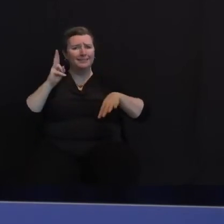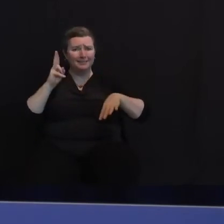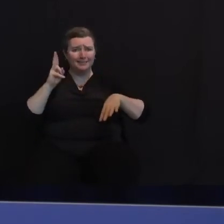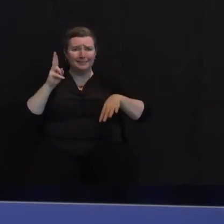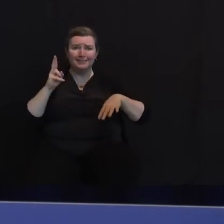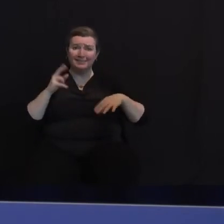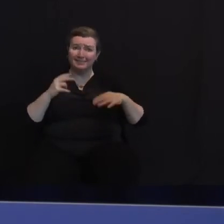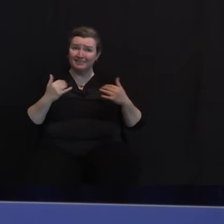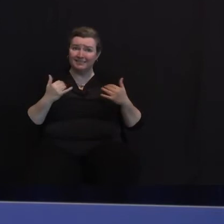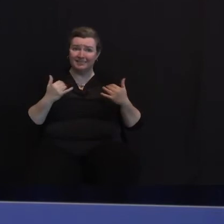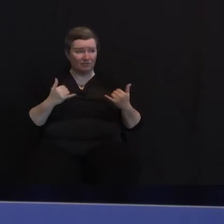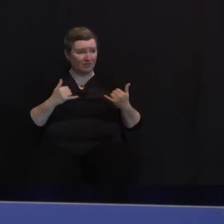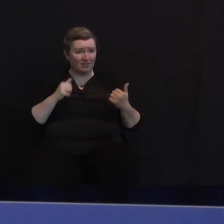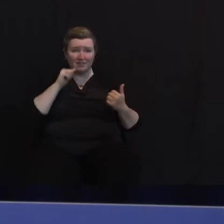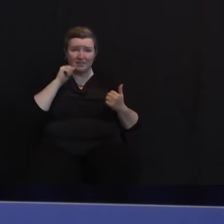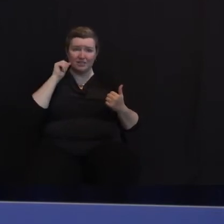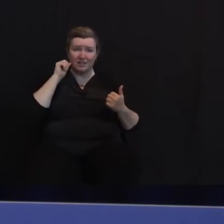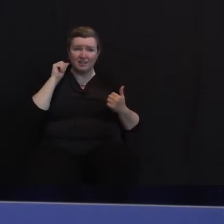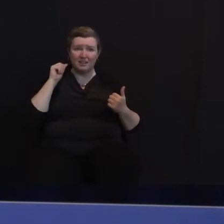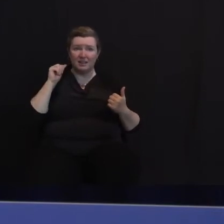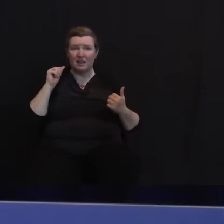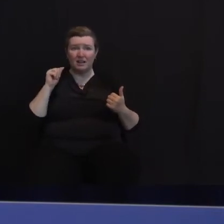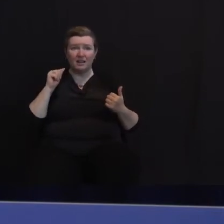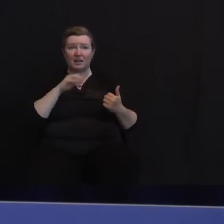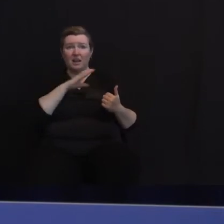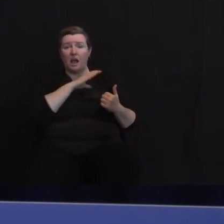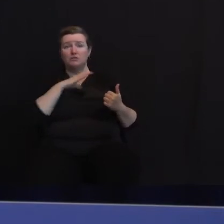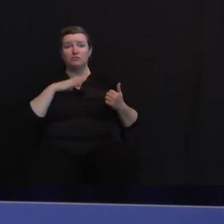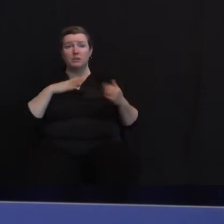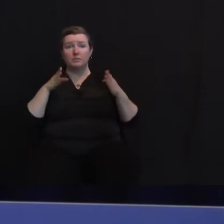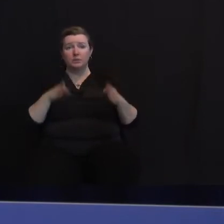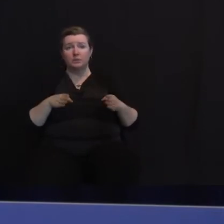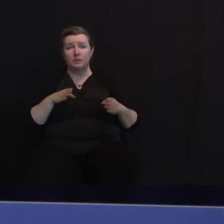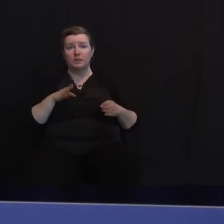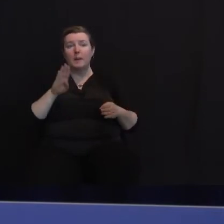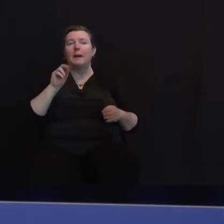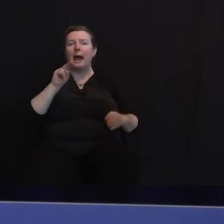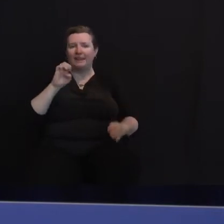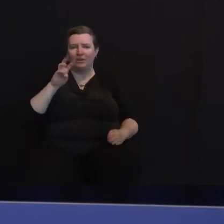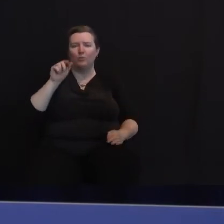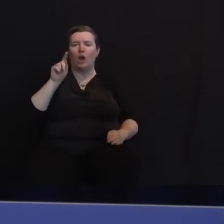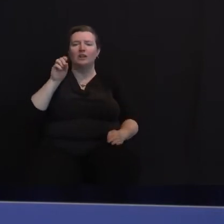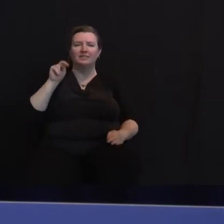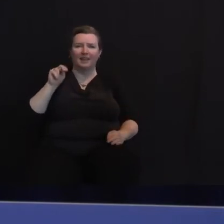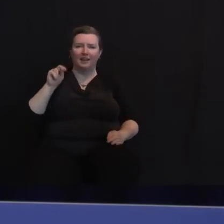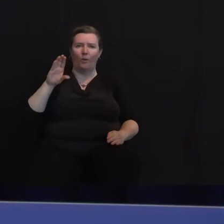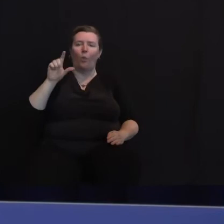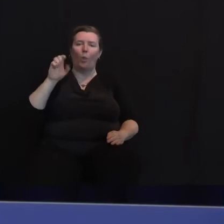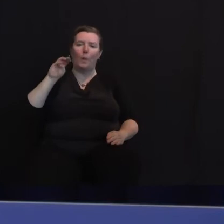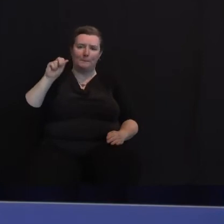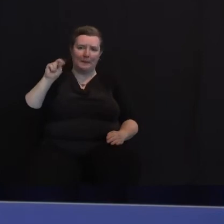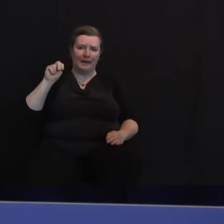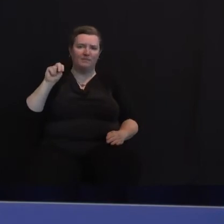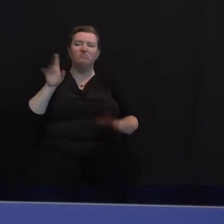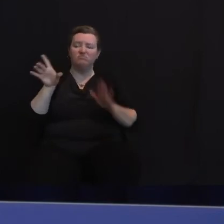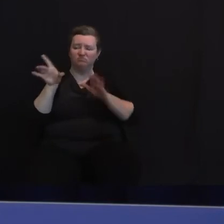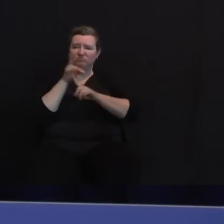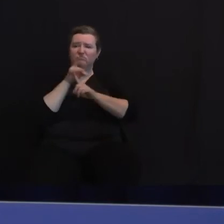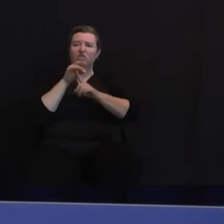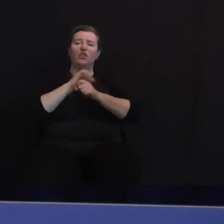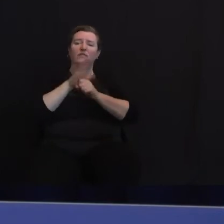Watson-Coleman announced that she tested positive for COVID-19. As part of her treatment,